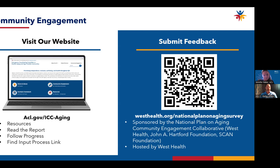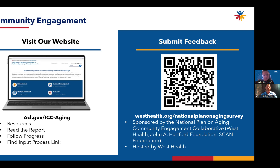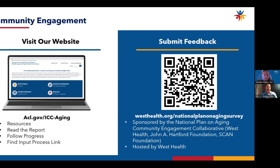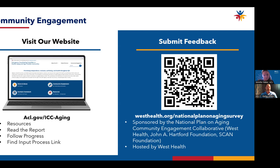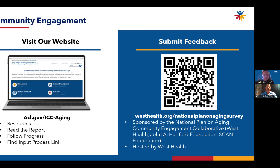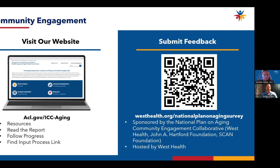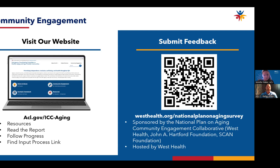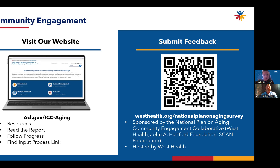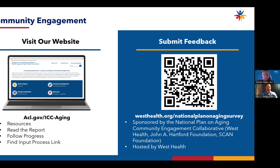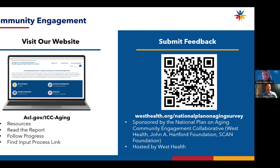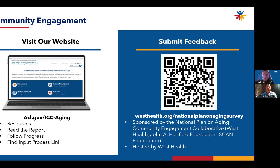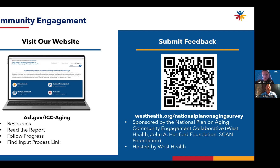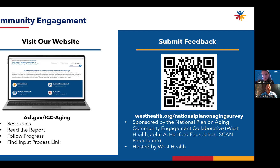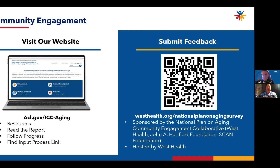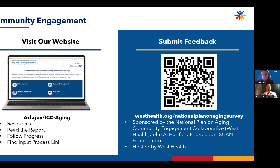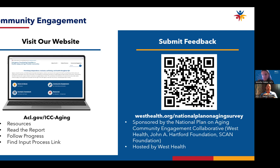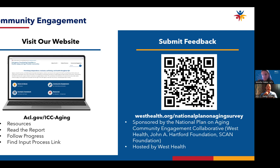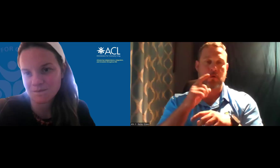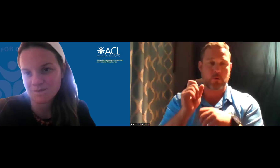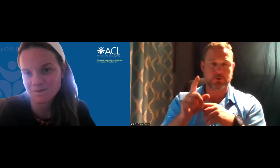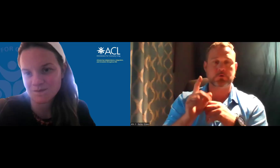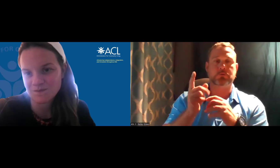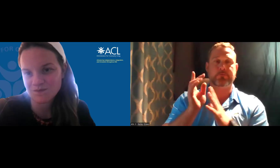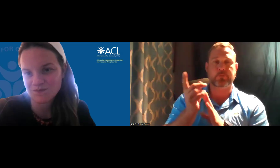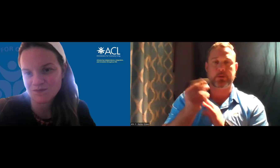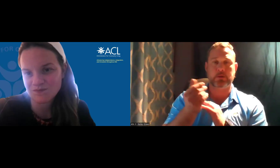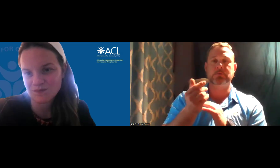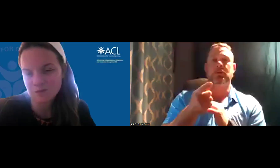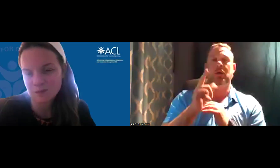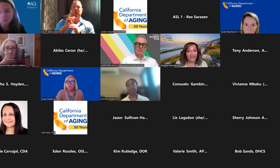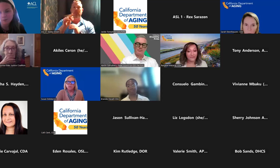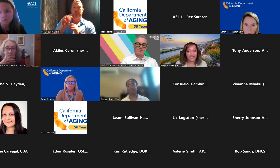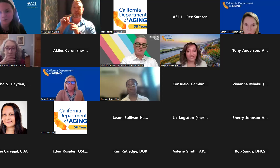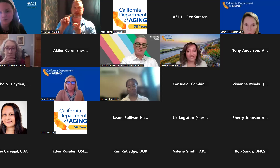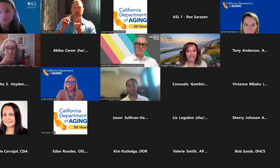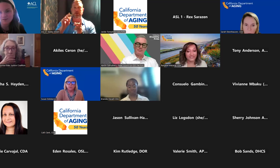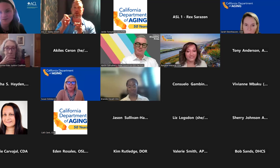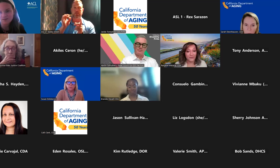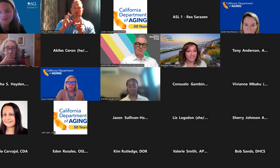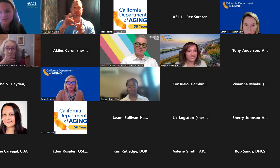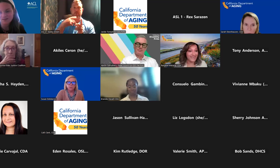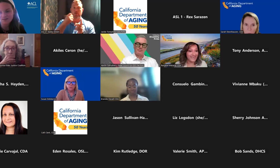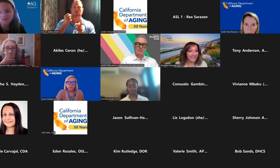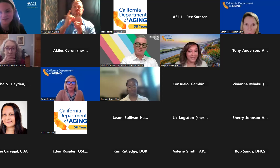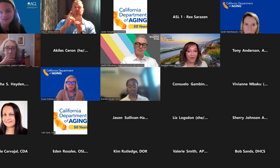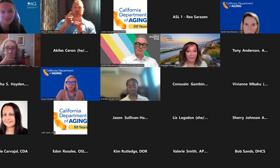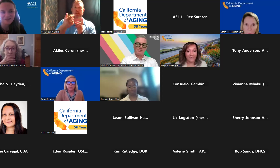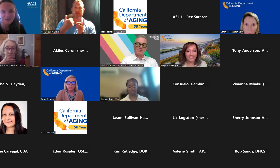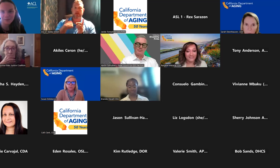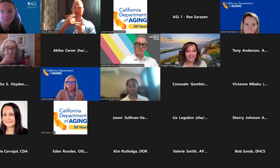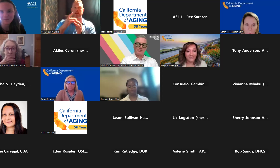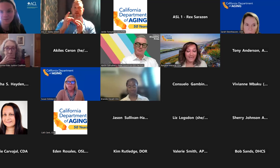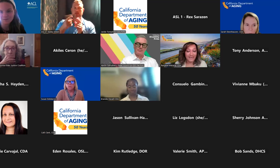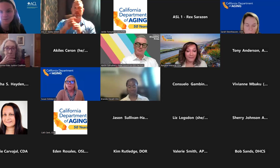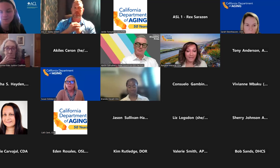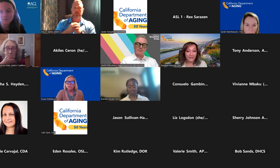for questions, just a few minutes. But Lisa Narenberg from the California Elder Justice Coalition had a